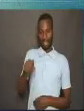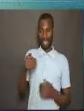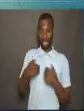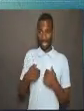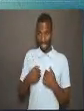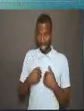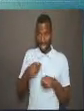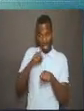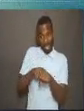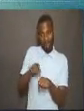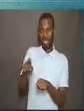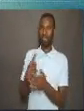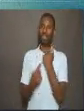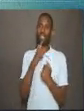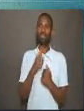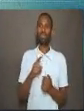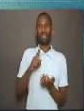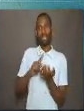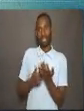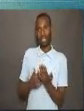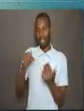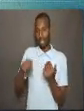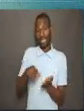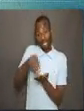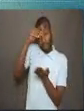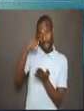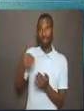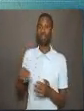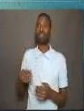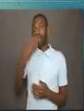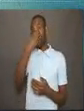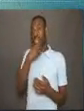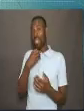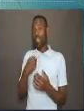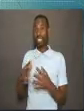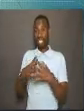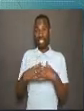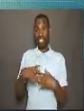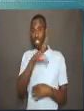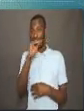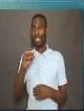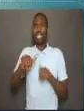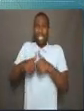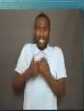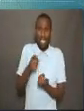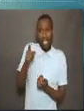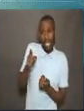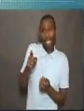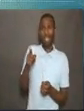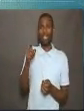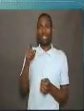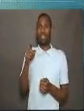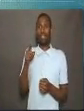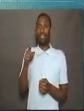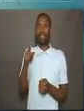That is all the time we have for today. We have learned about heat engines and how these can be